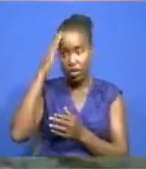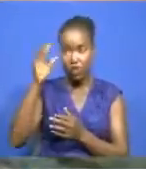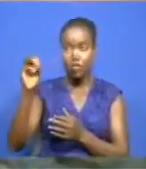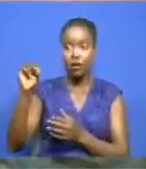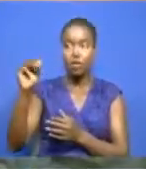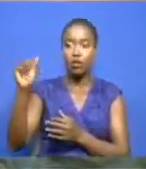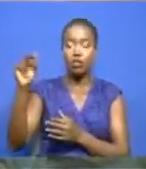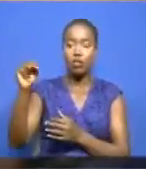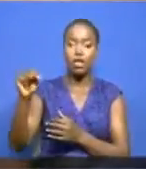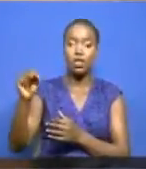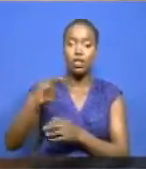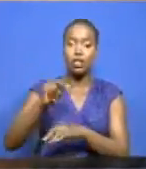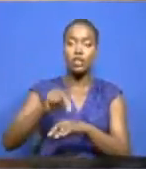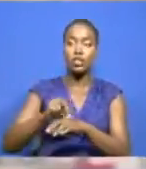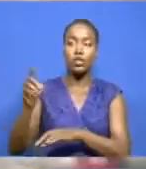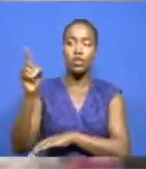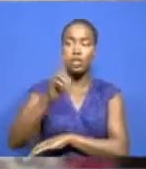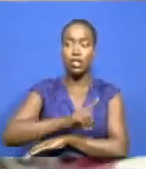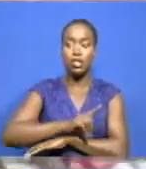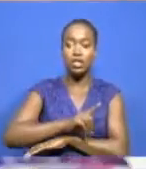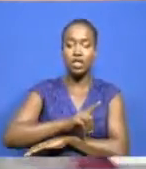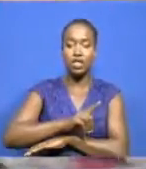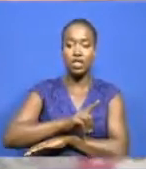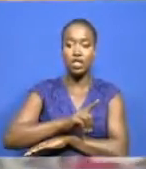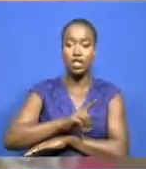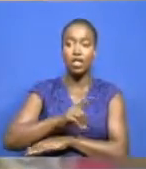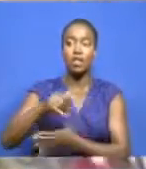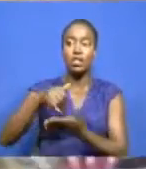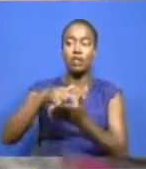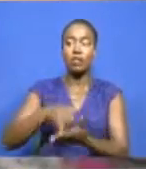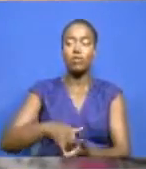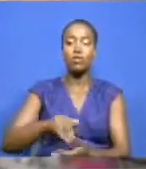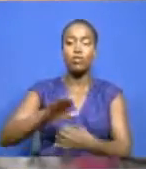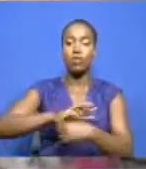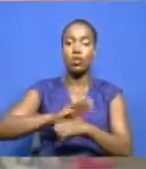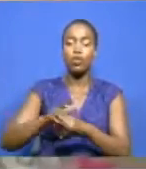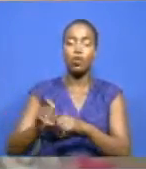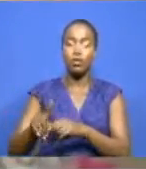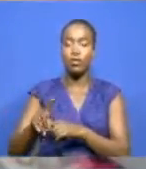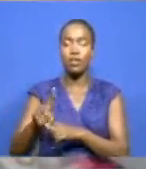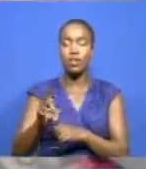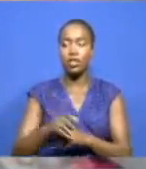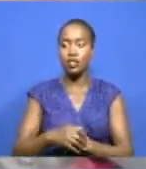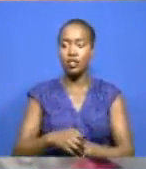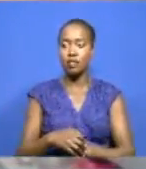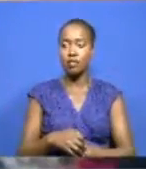National Day, whose celebration had earlier been disrupted by the coronavirus pandemic.